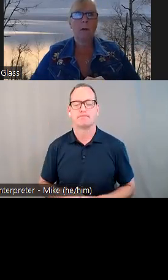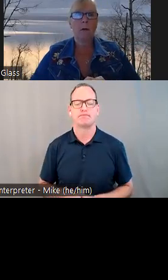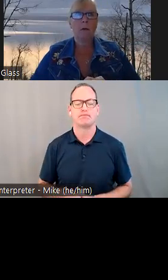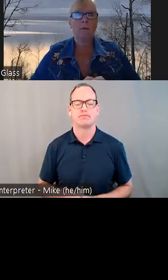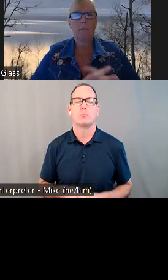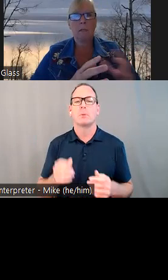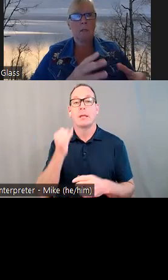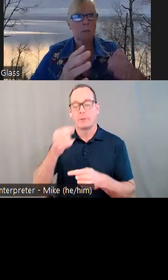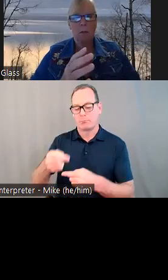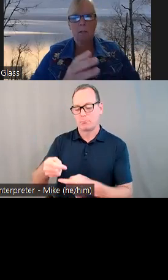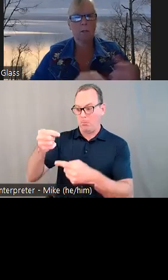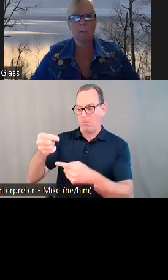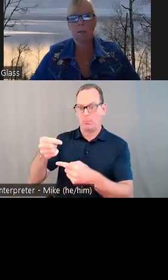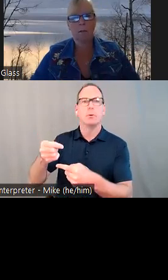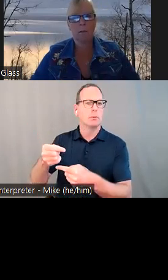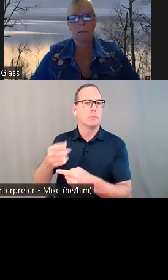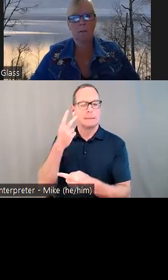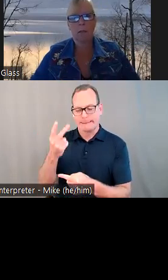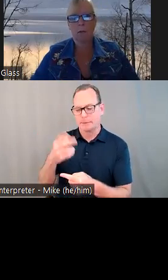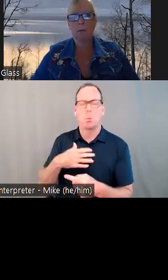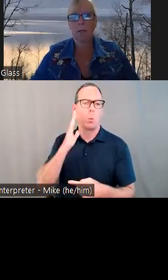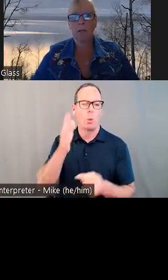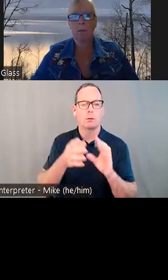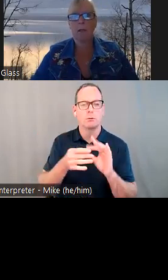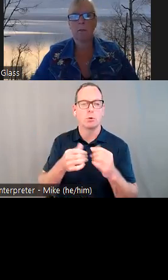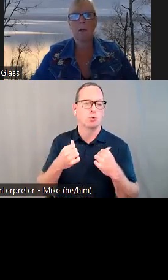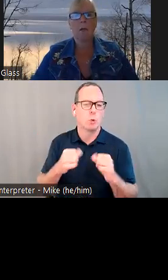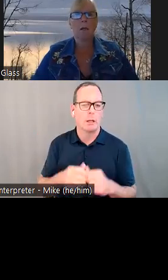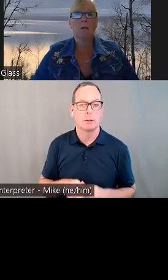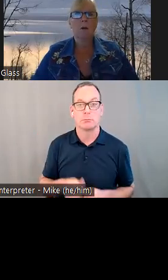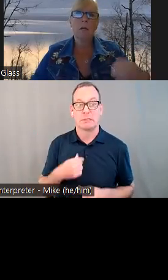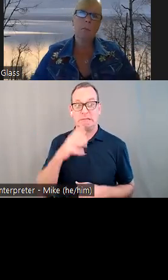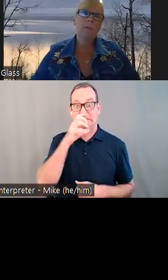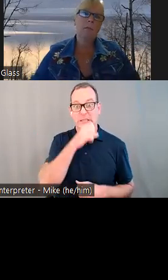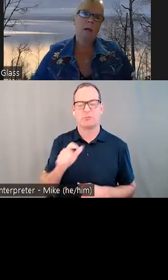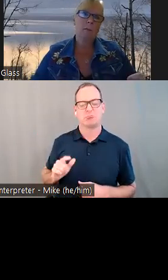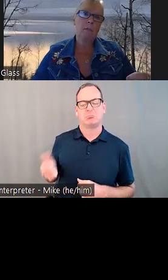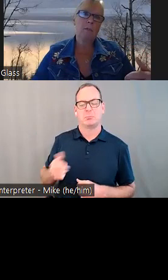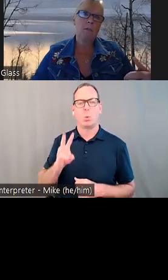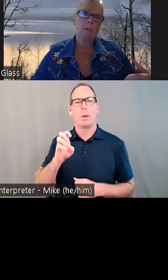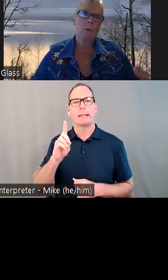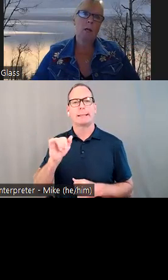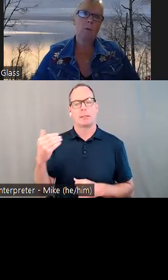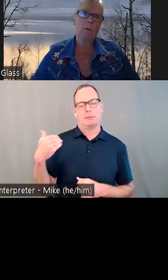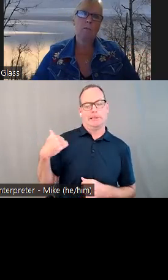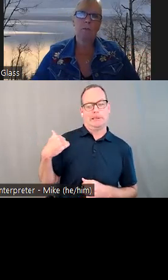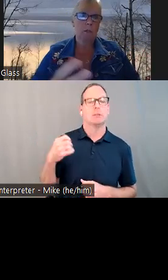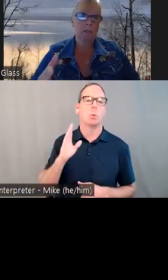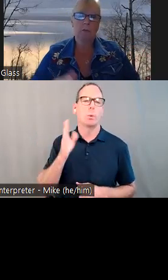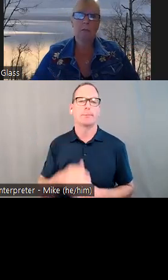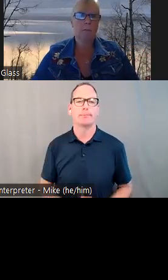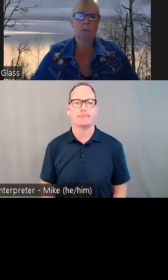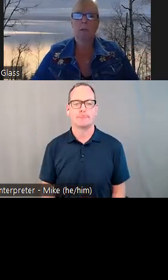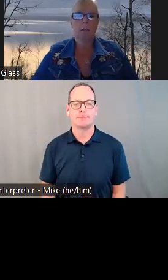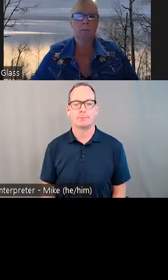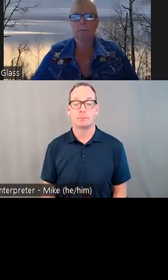If I miss something, Wendy will jump in, but I will try to keep an eye on them. There are a couple of times when I will certainly